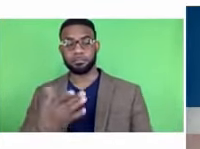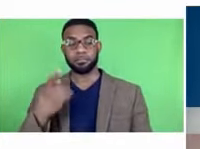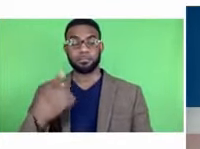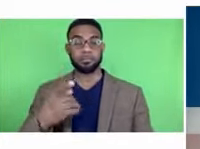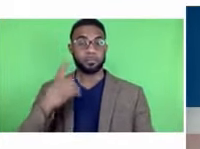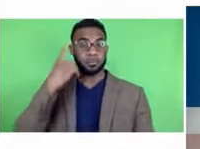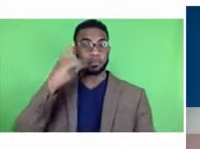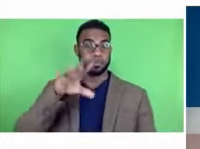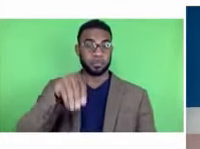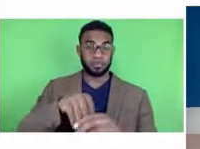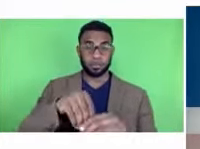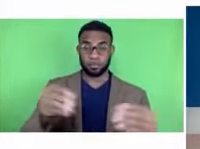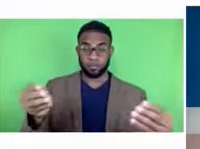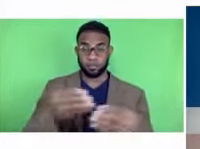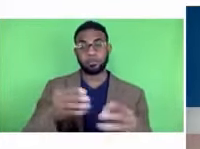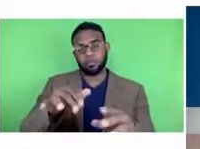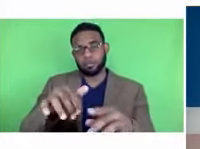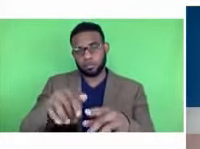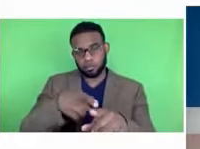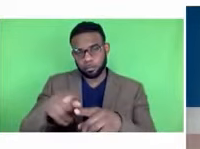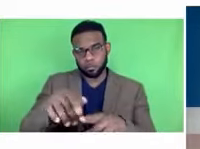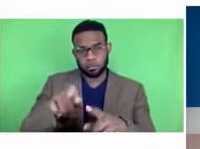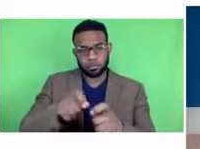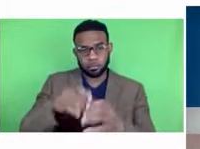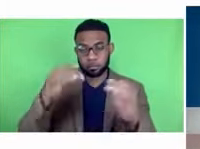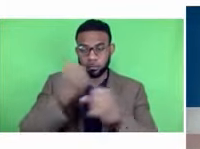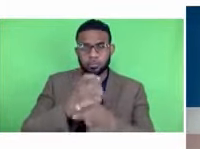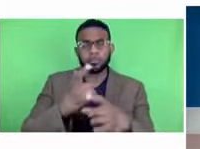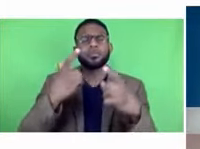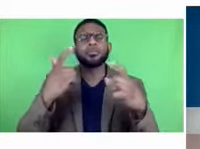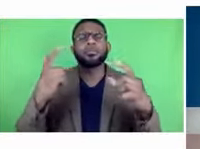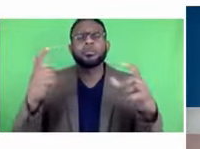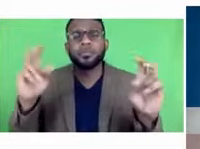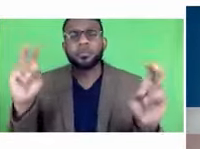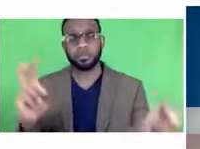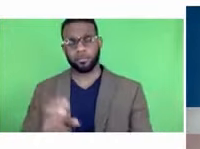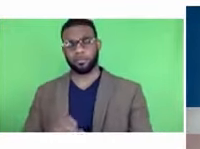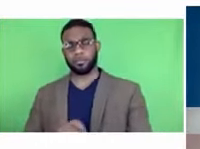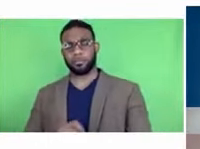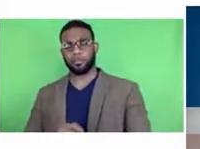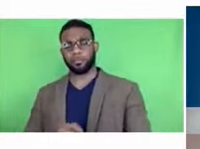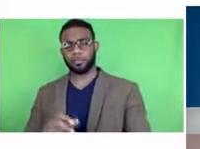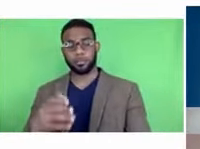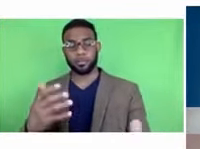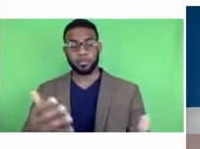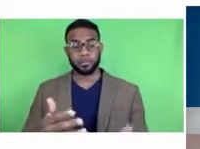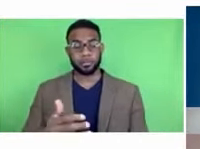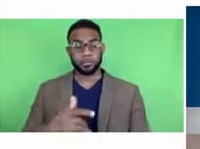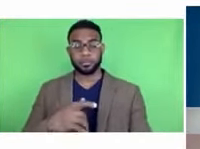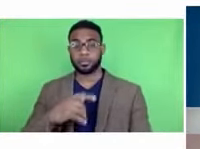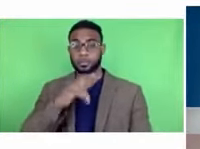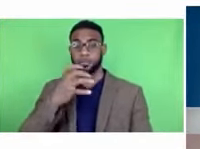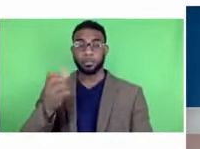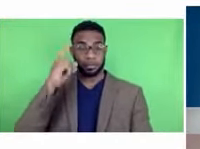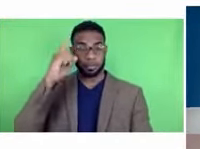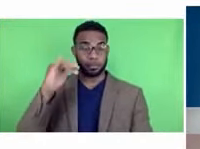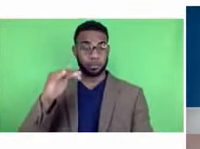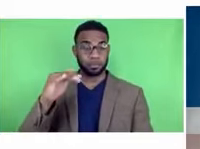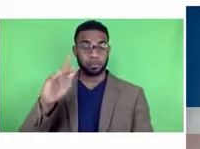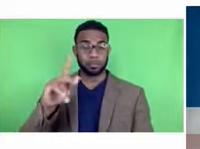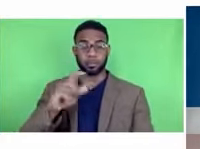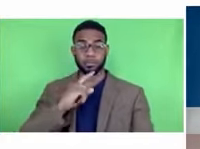in the trades specifically, safety is a huge issue. And, you know, there's a lot of expectation that people need to be at a